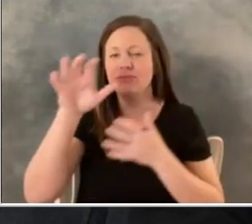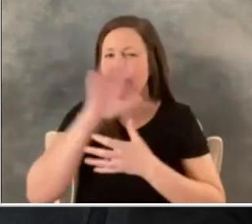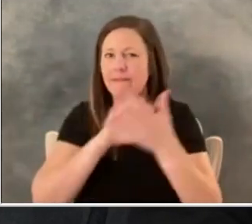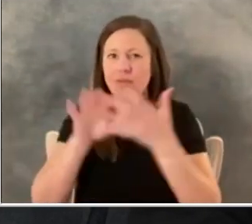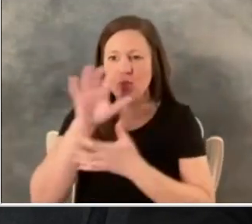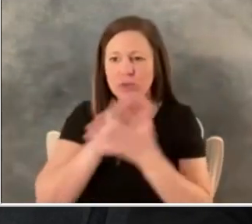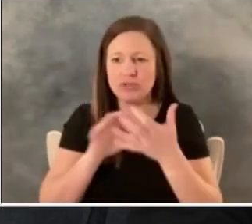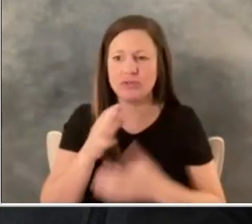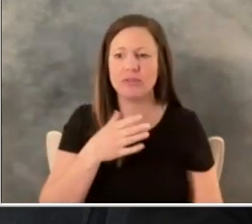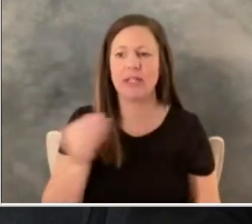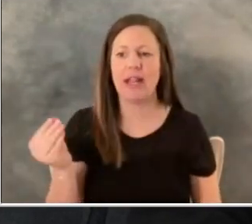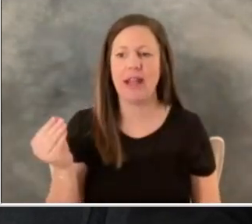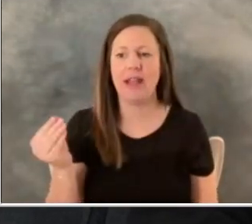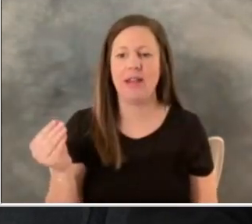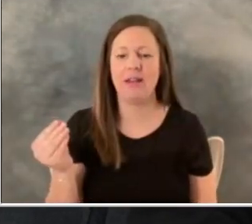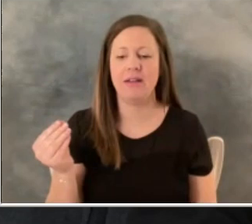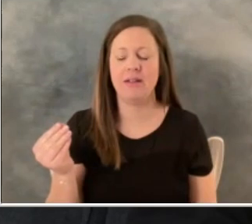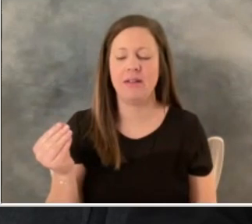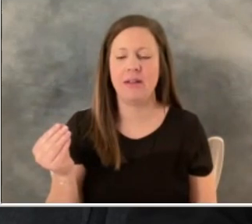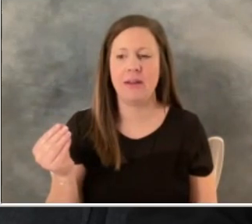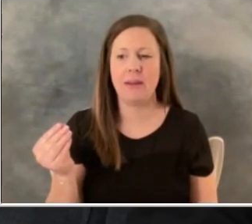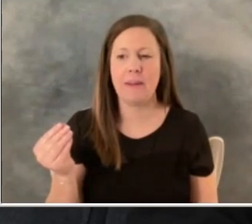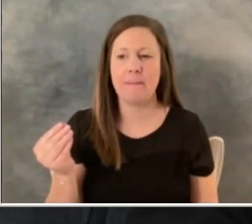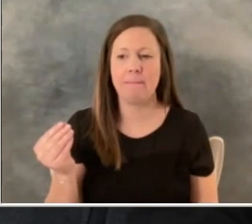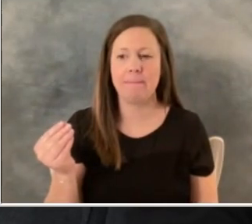But one of the things is I